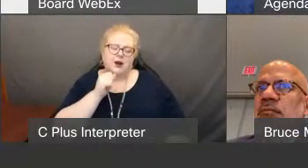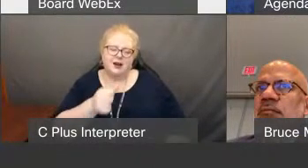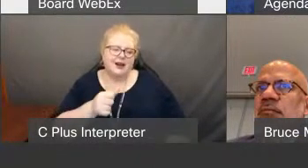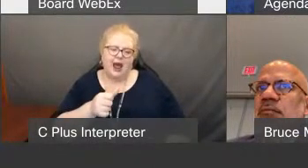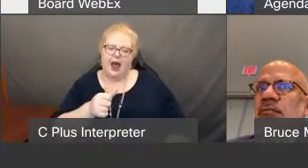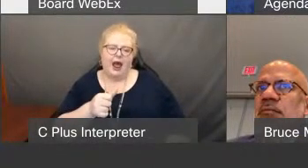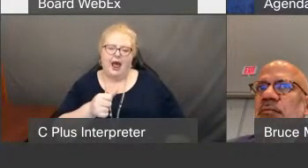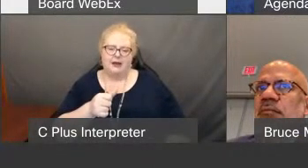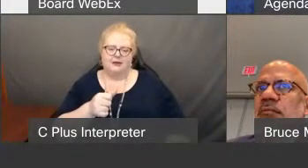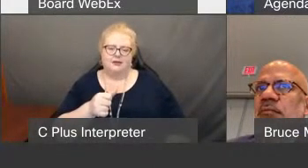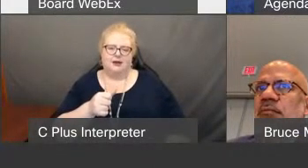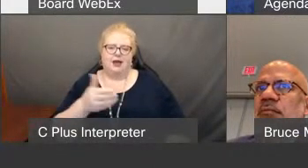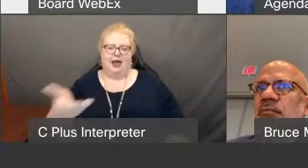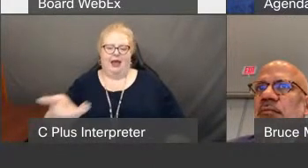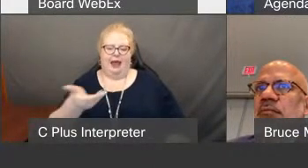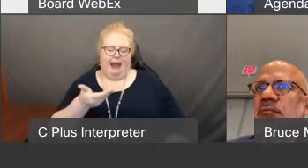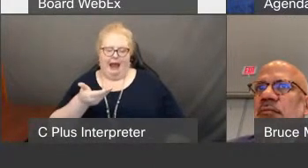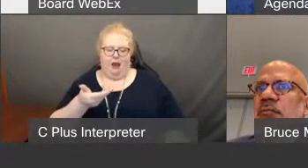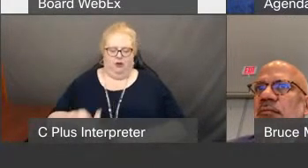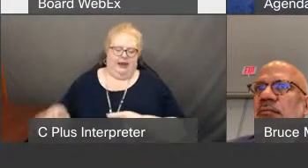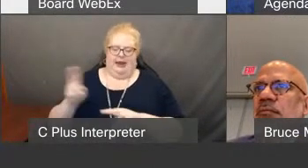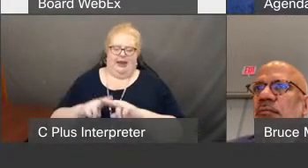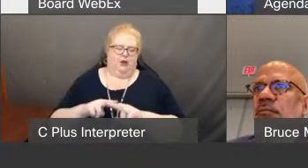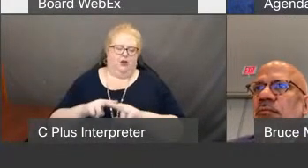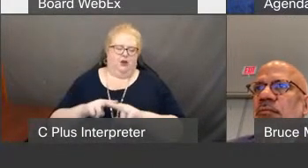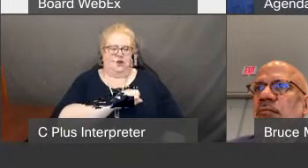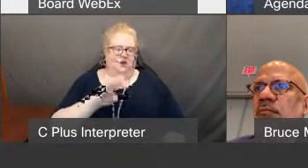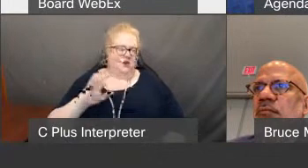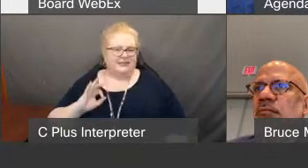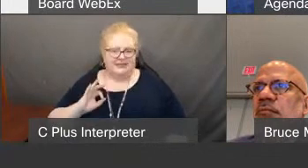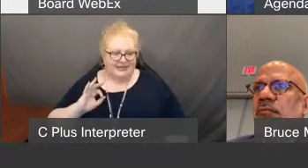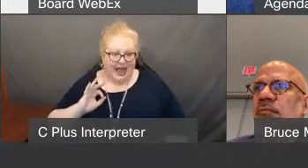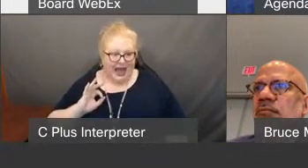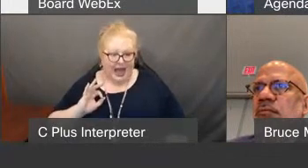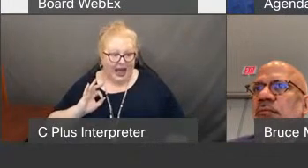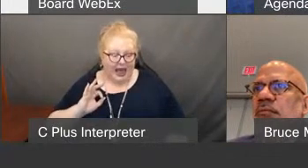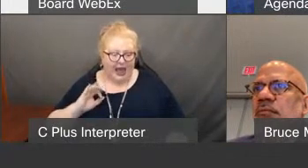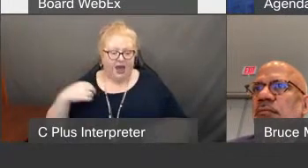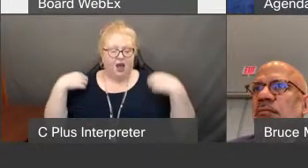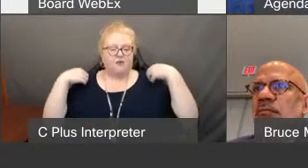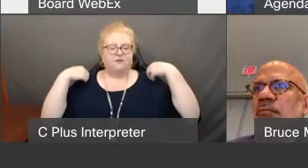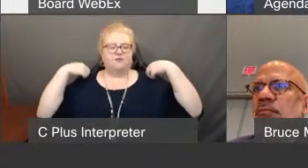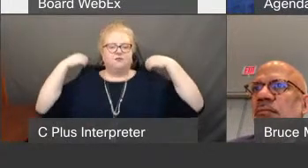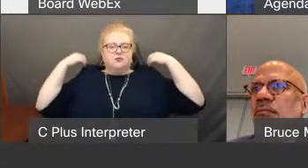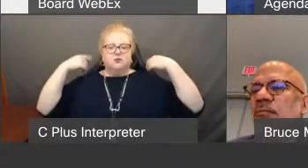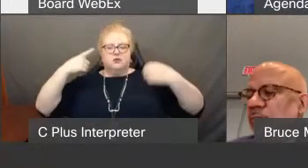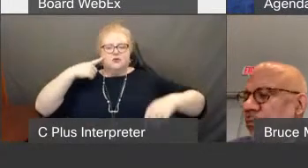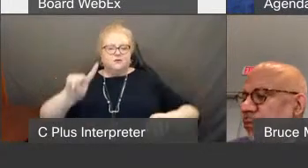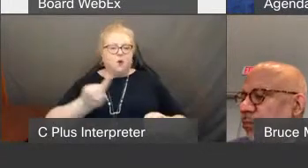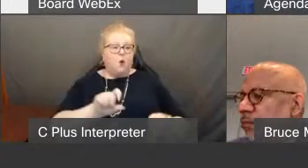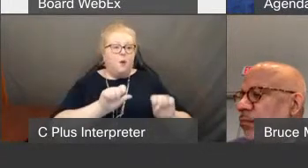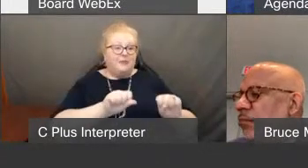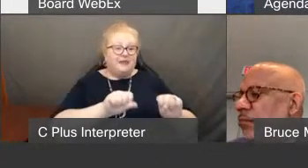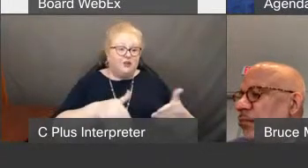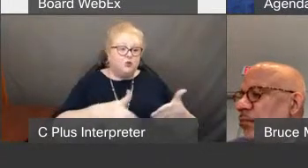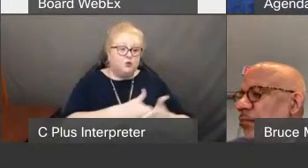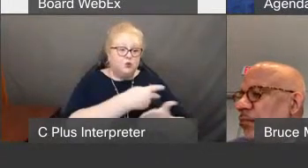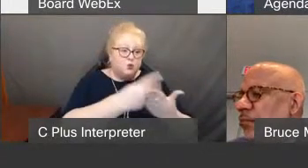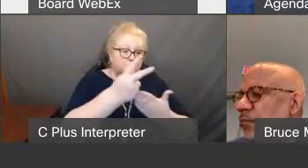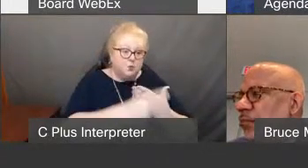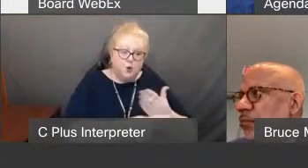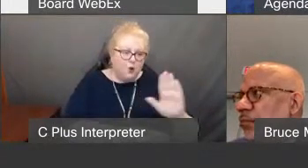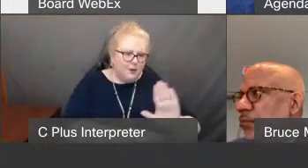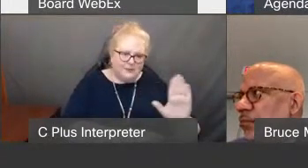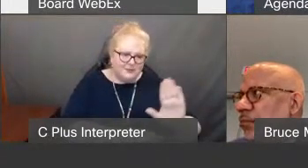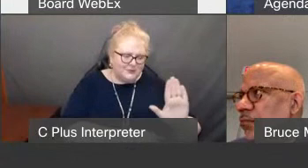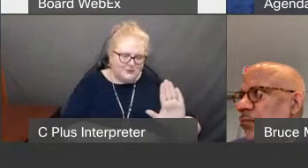an increase in staff to go along with the potential new programs. And so we're talking about